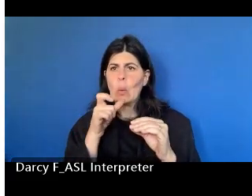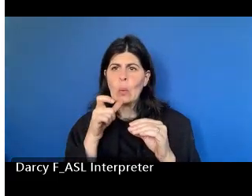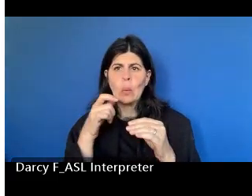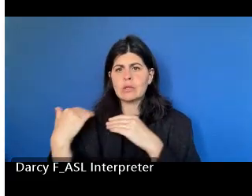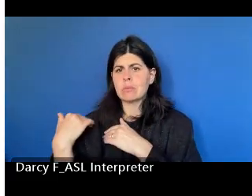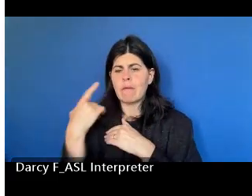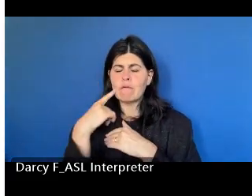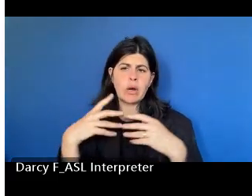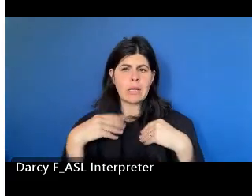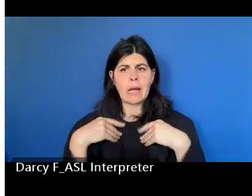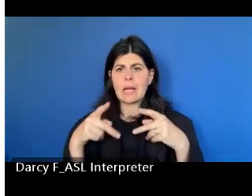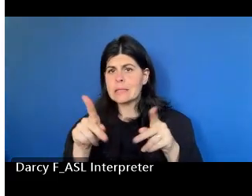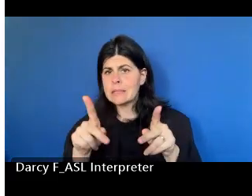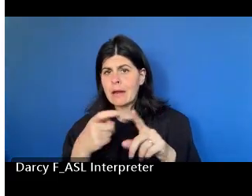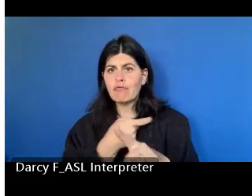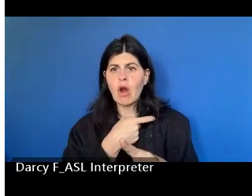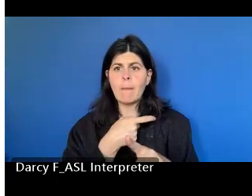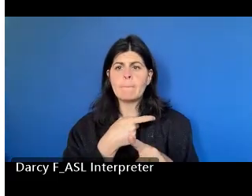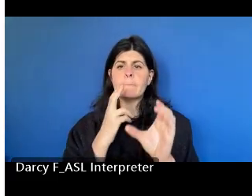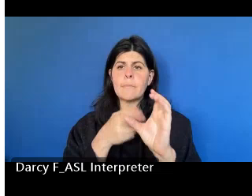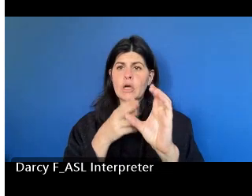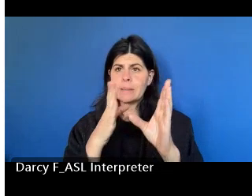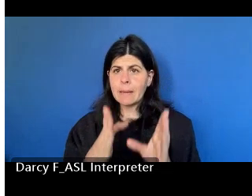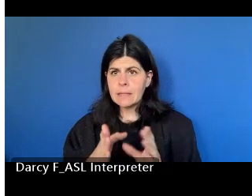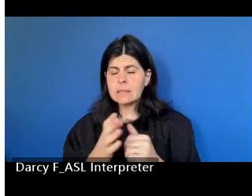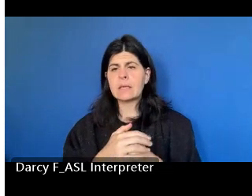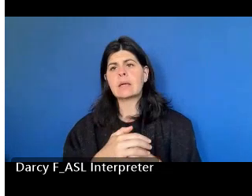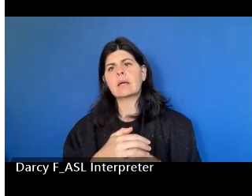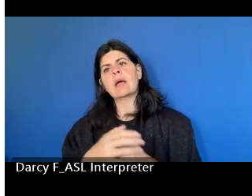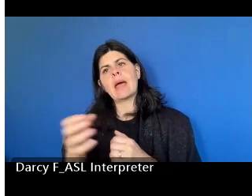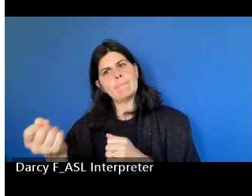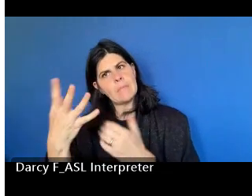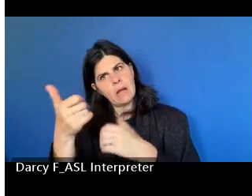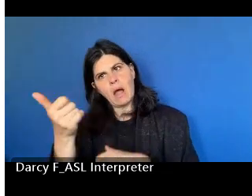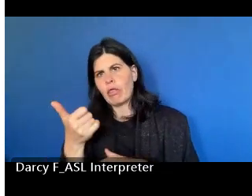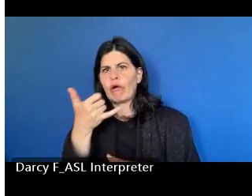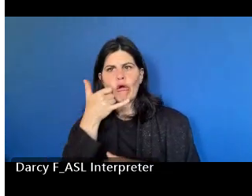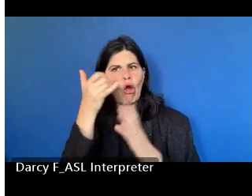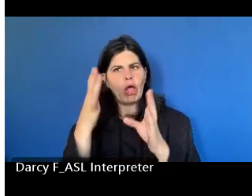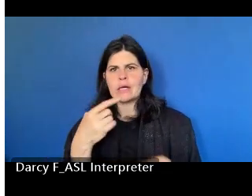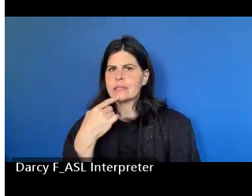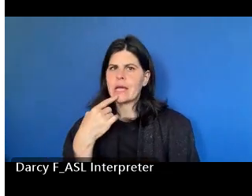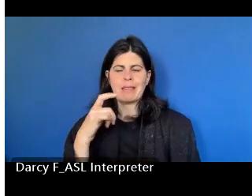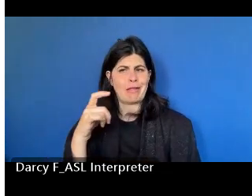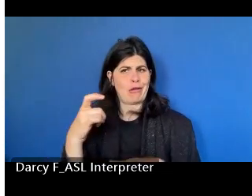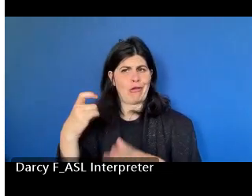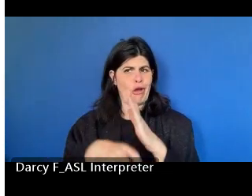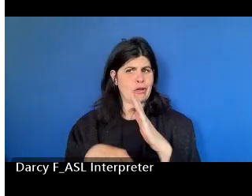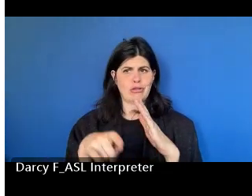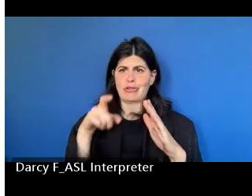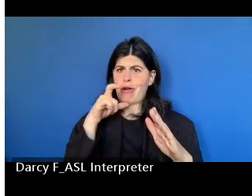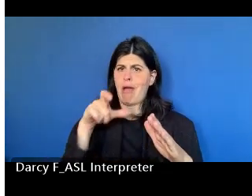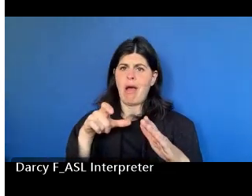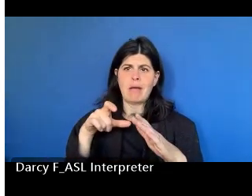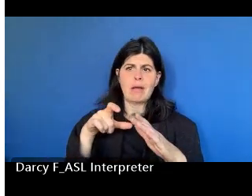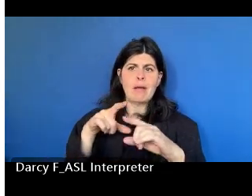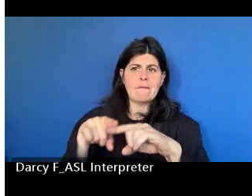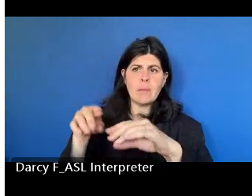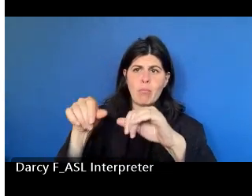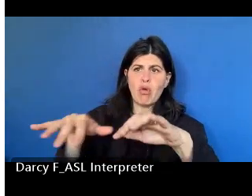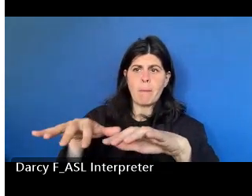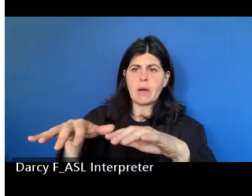from participants. And as many callers have also shared, I don't think the cost of this should fall on the property owners. I